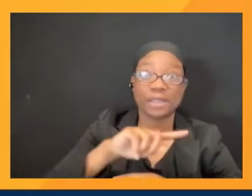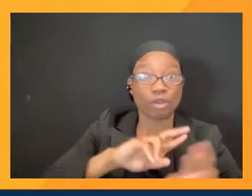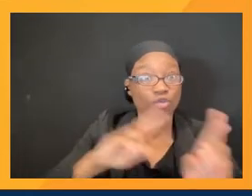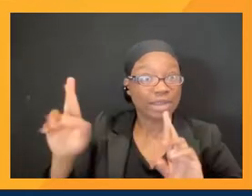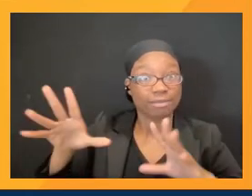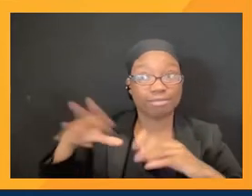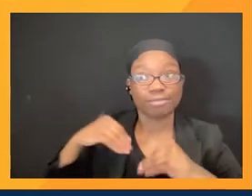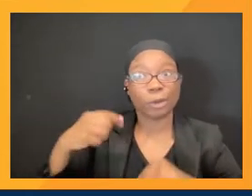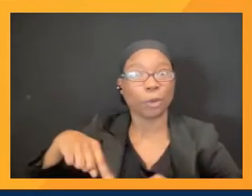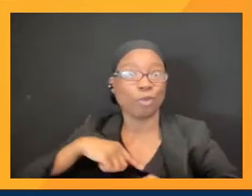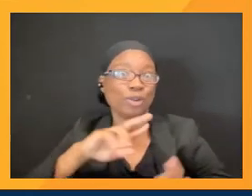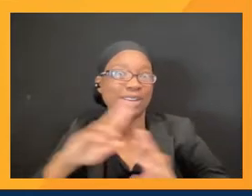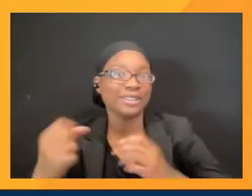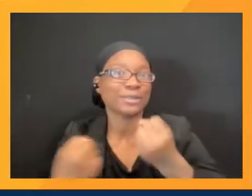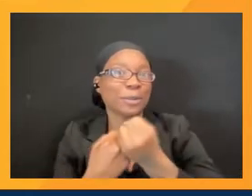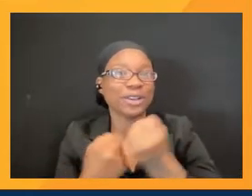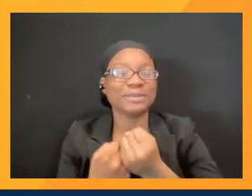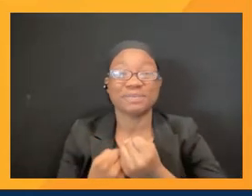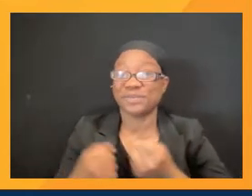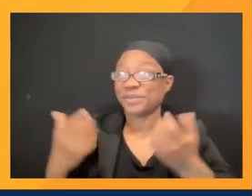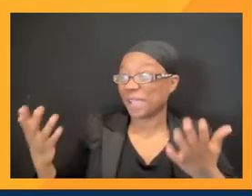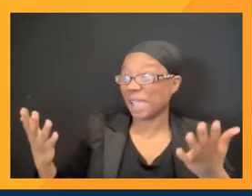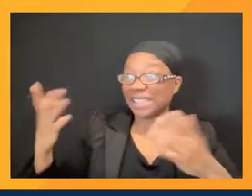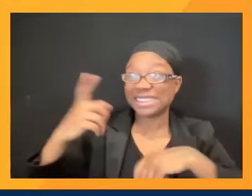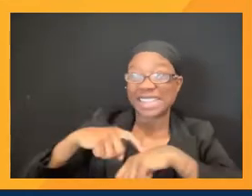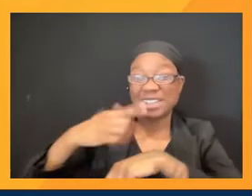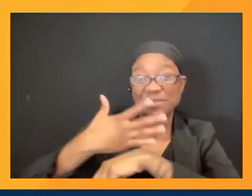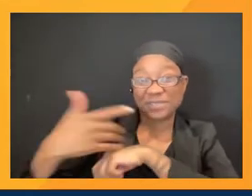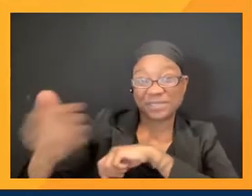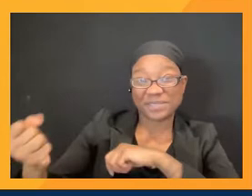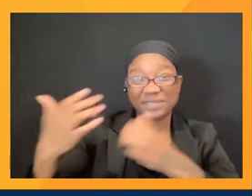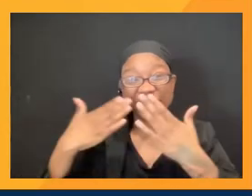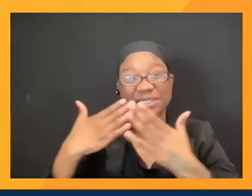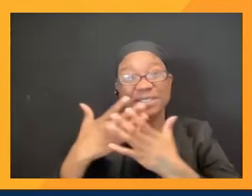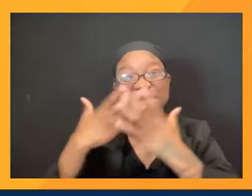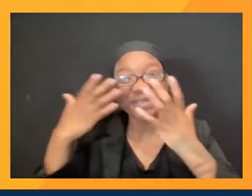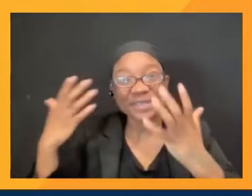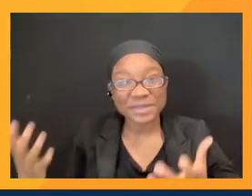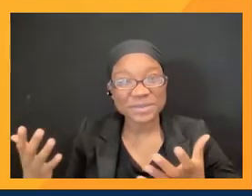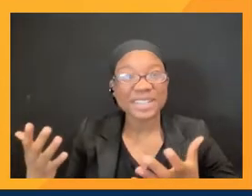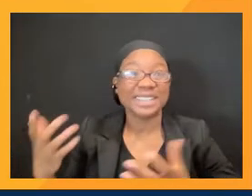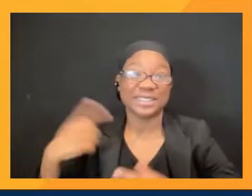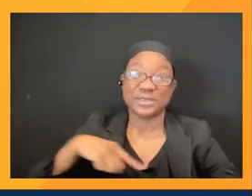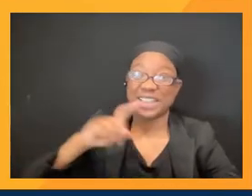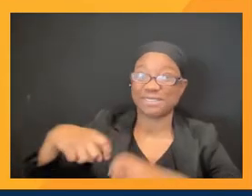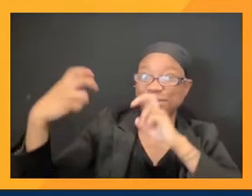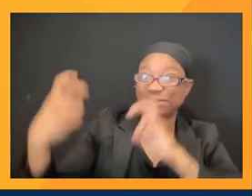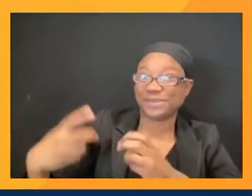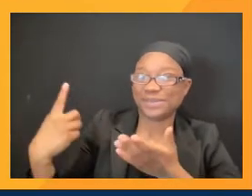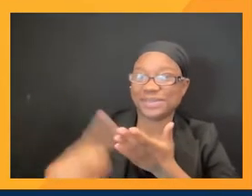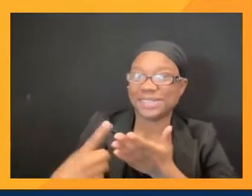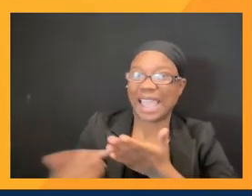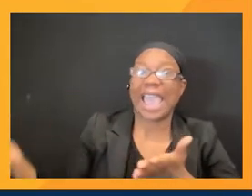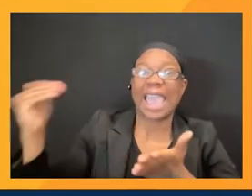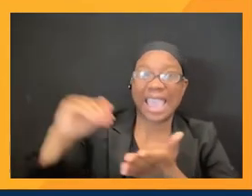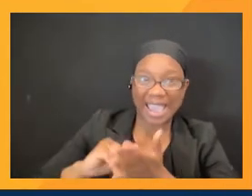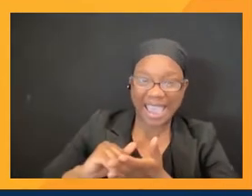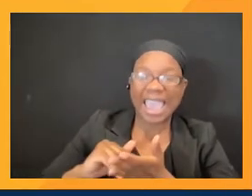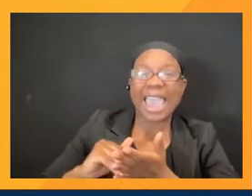will be investments targeted at small businesses over the next 10 years within that package. And currently a $25